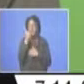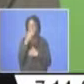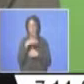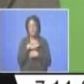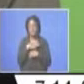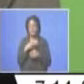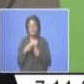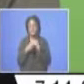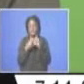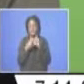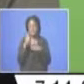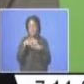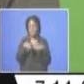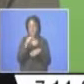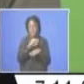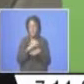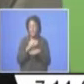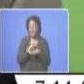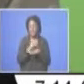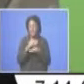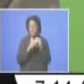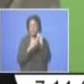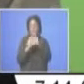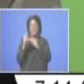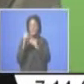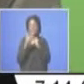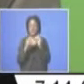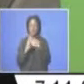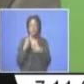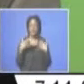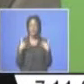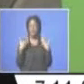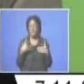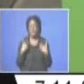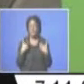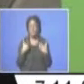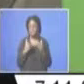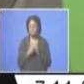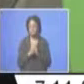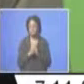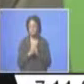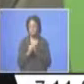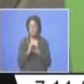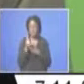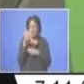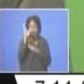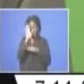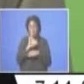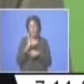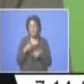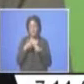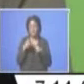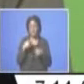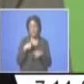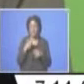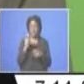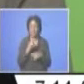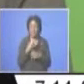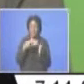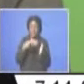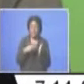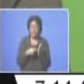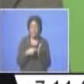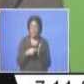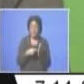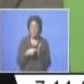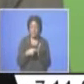in the position of nation building. And so we are happy that God has granted us this favor to make this call to